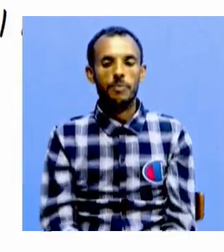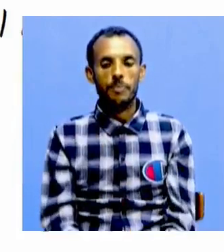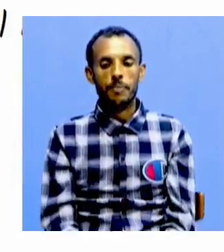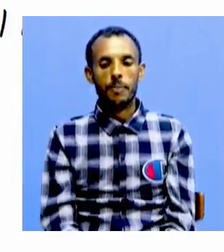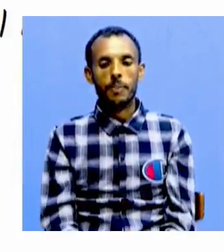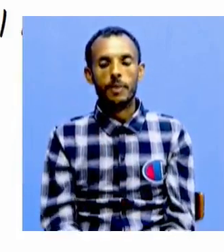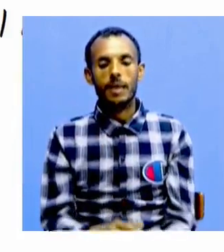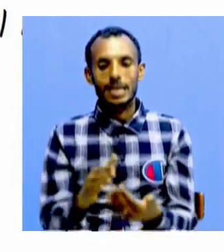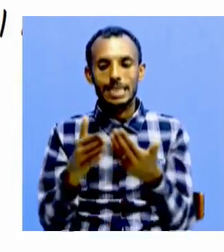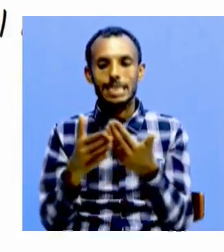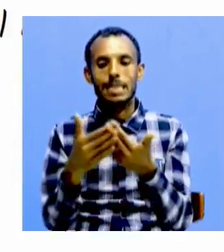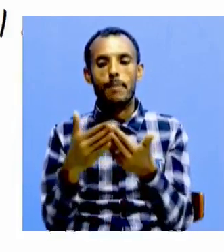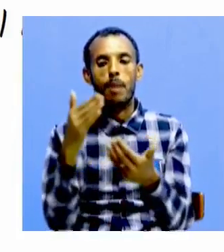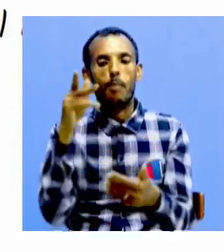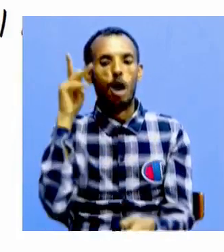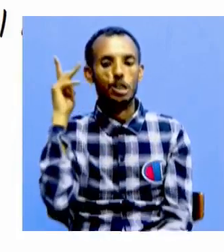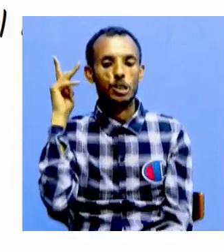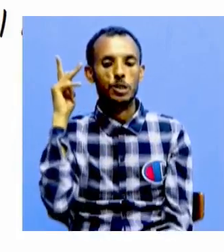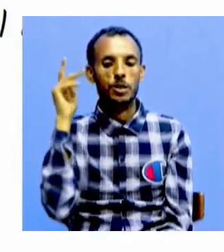past.